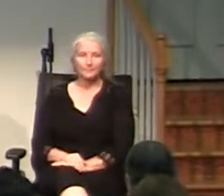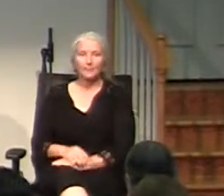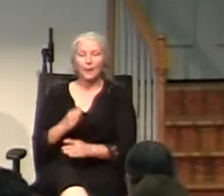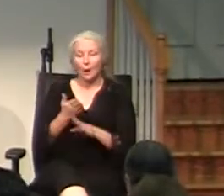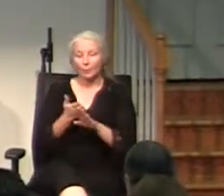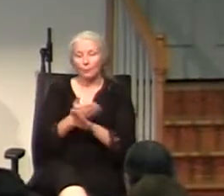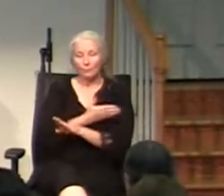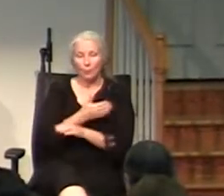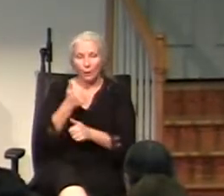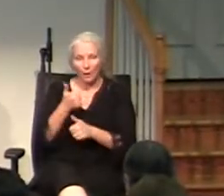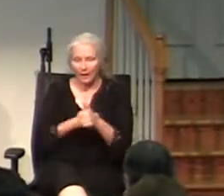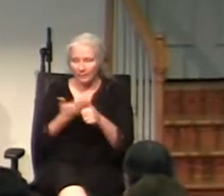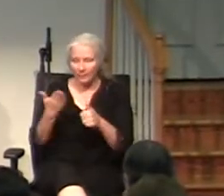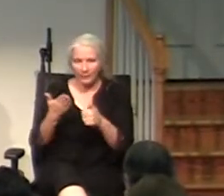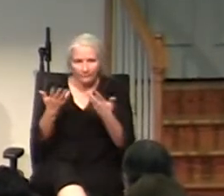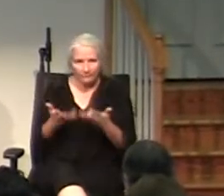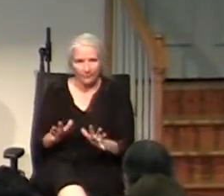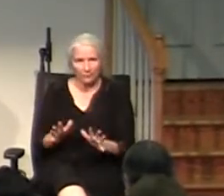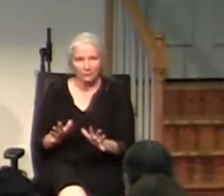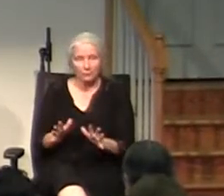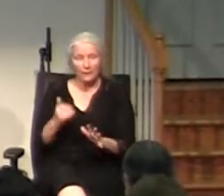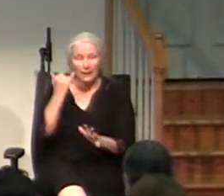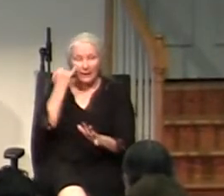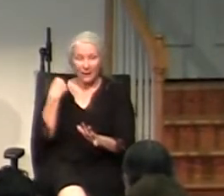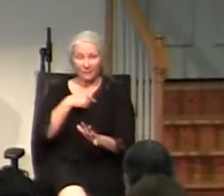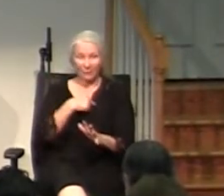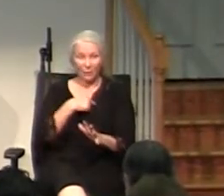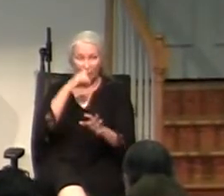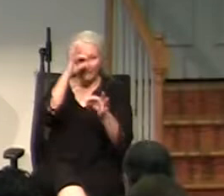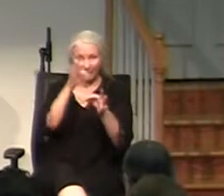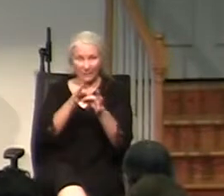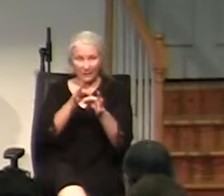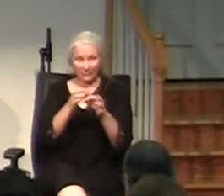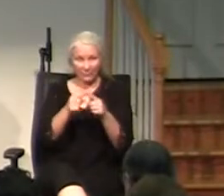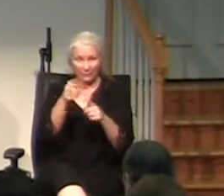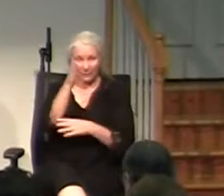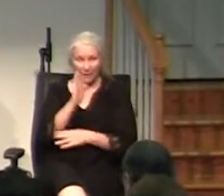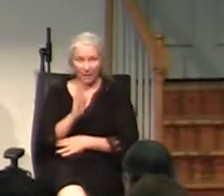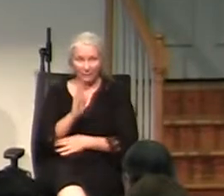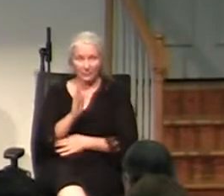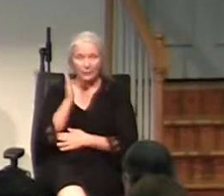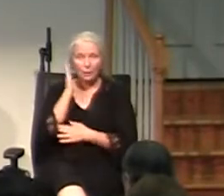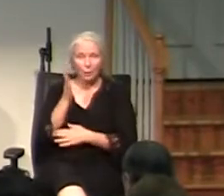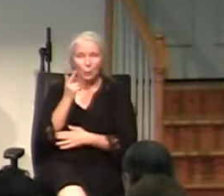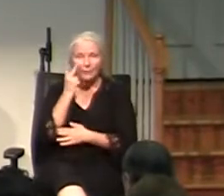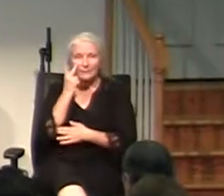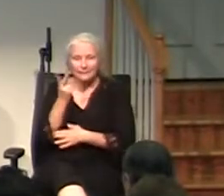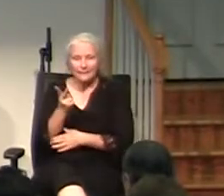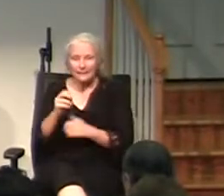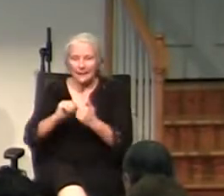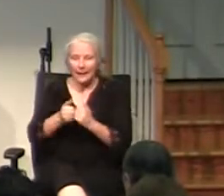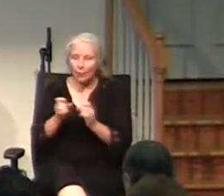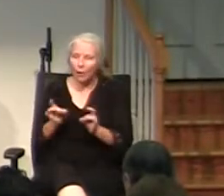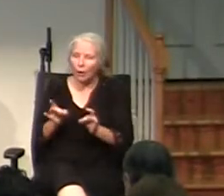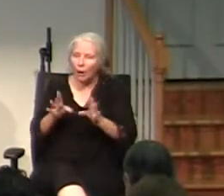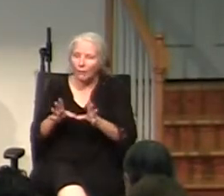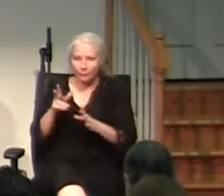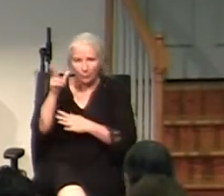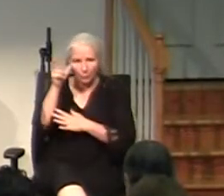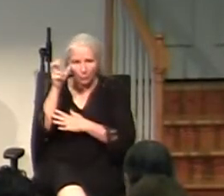if we're faithful to God, we will see the wickedness of the wicked. There will be a